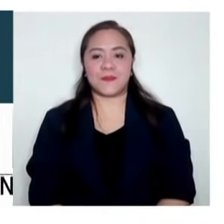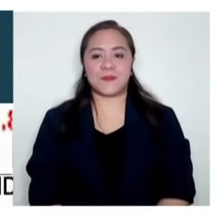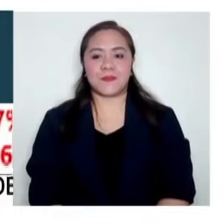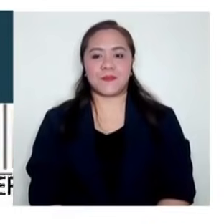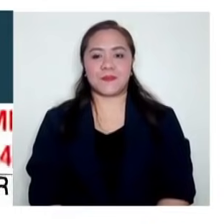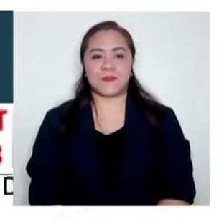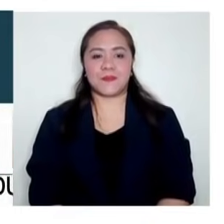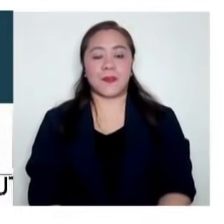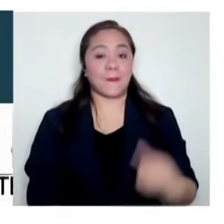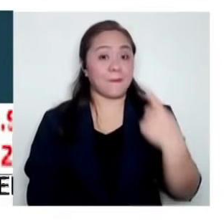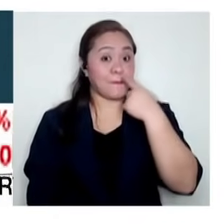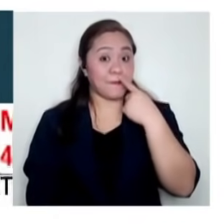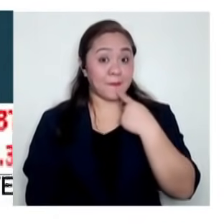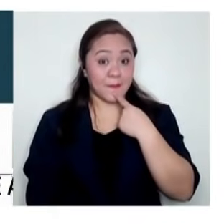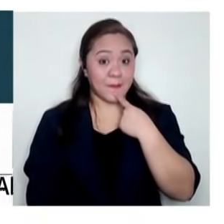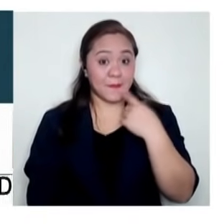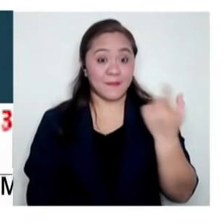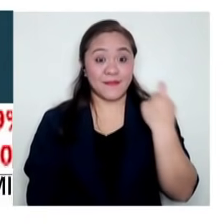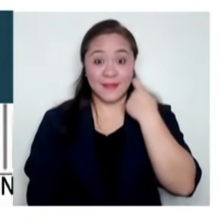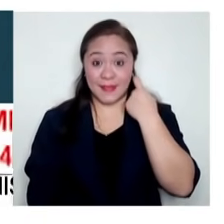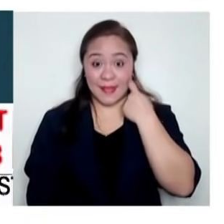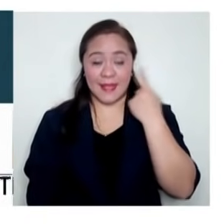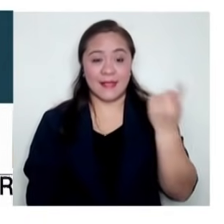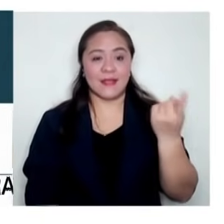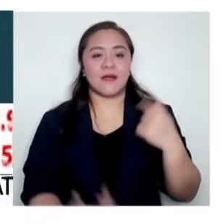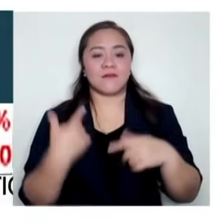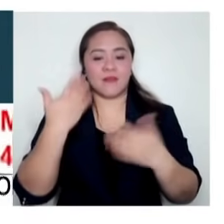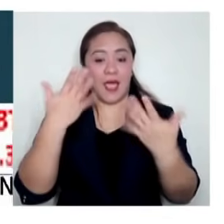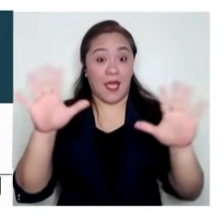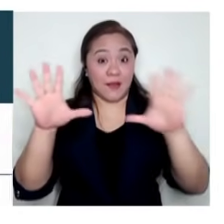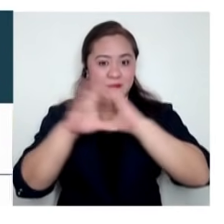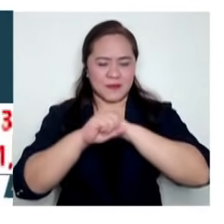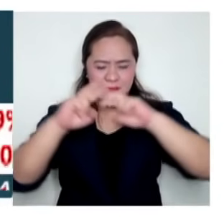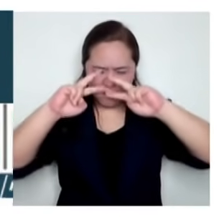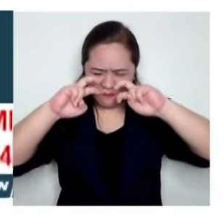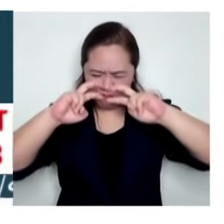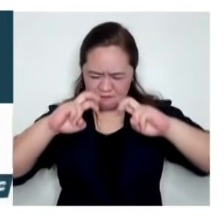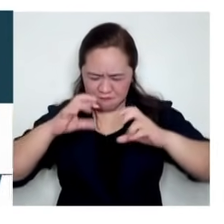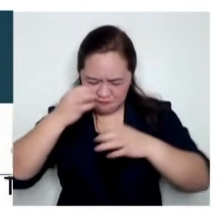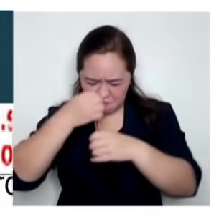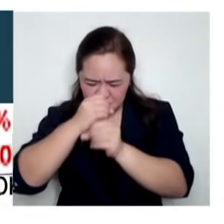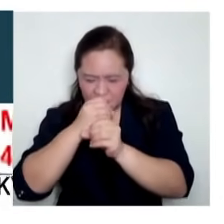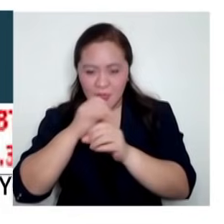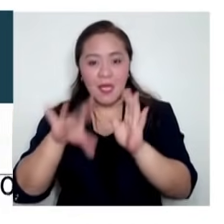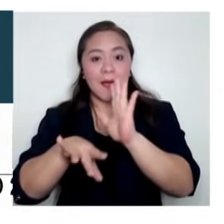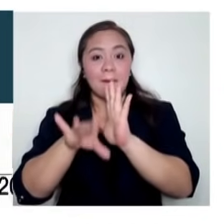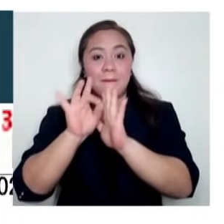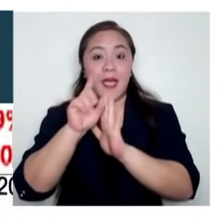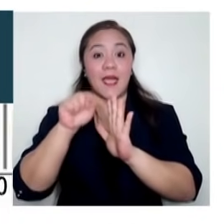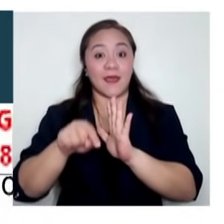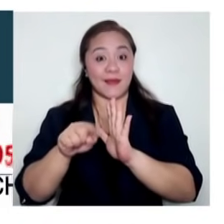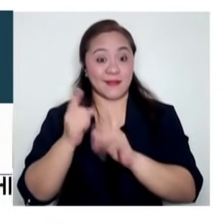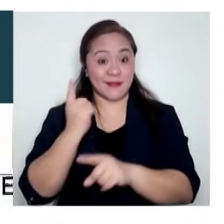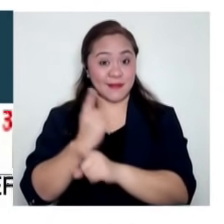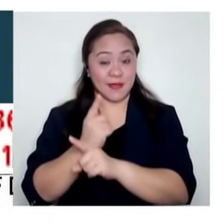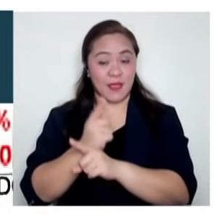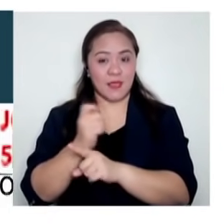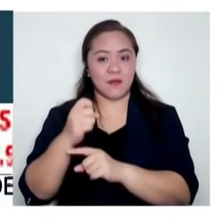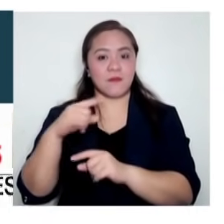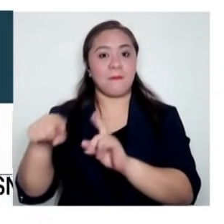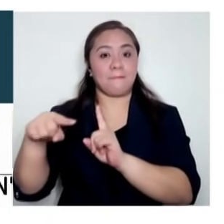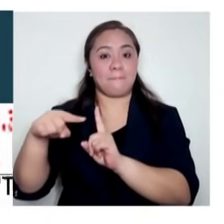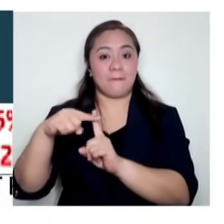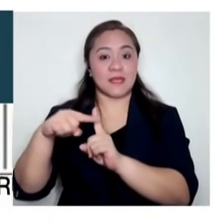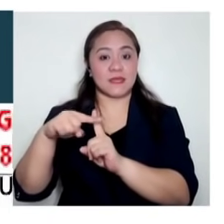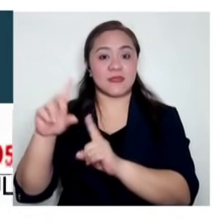You said a while ago that after genome sequencing revealed that they were positive with the